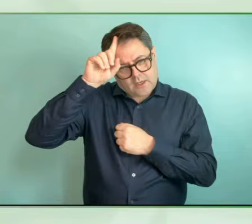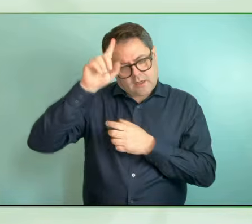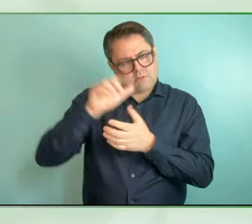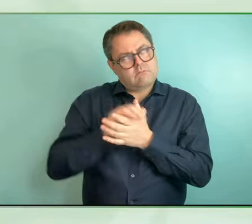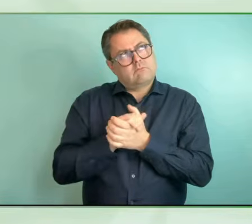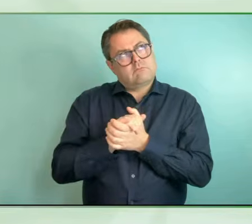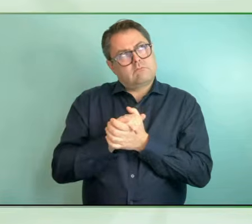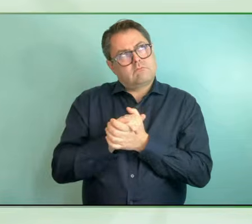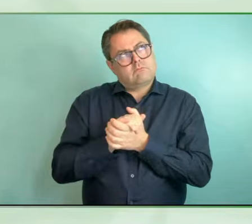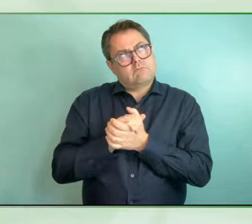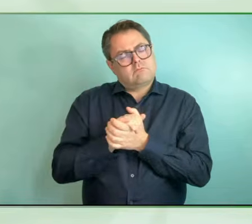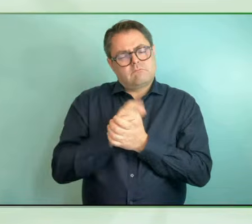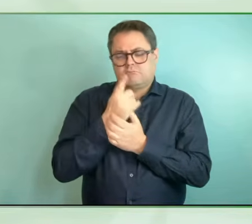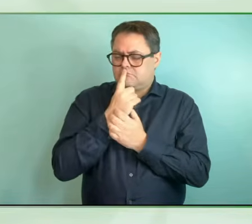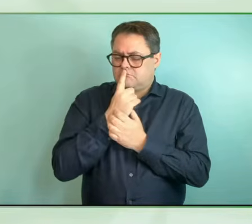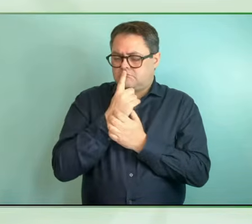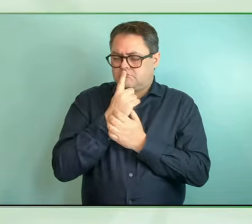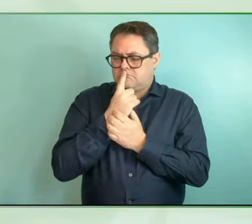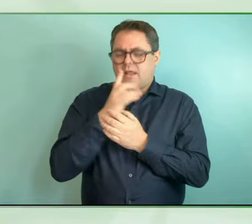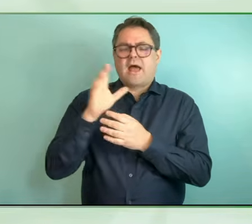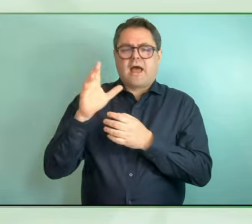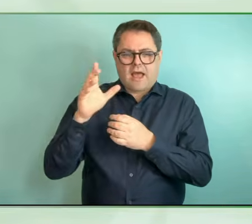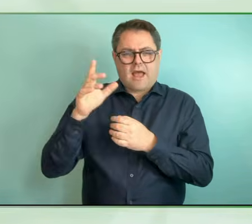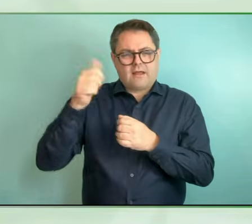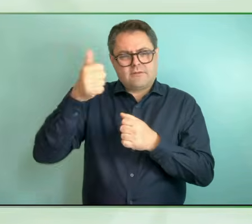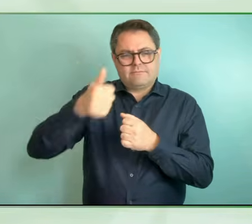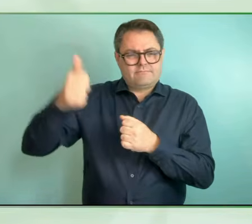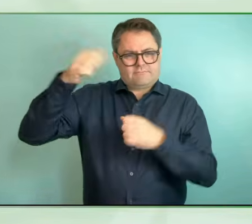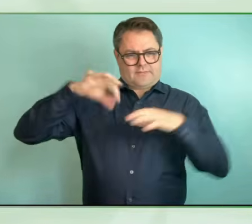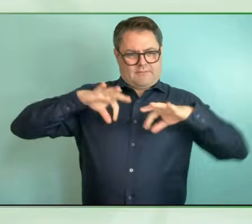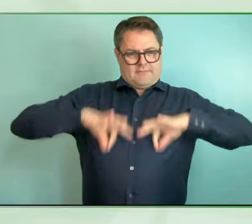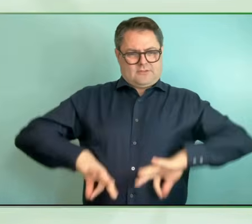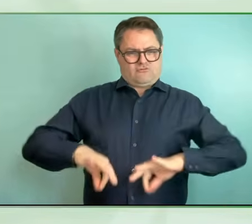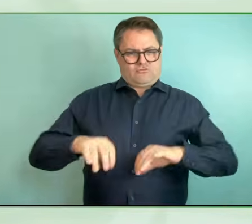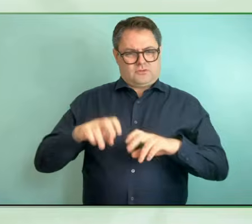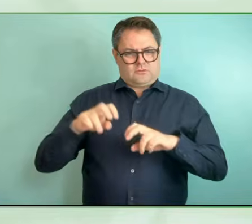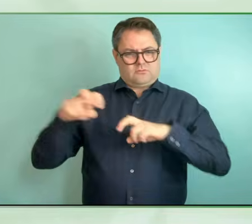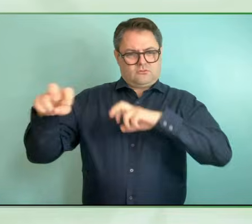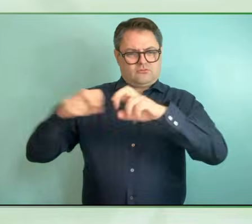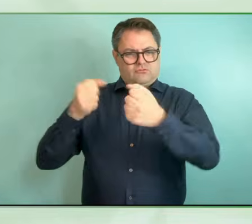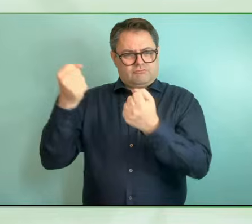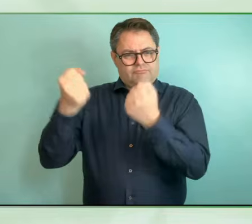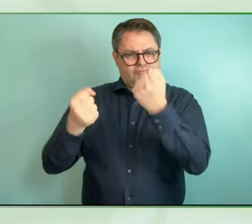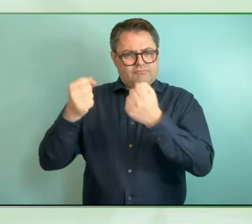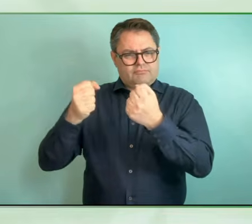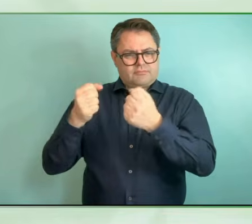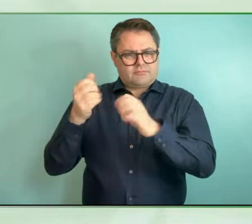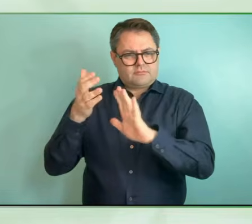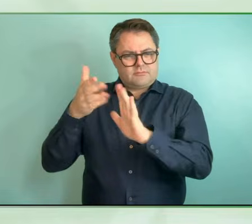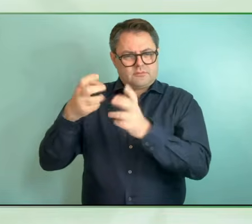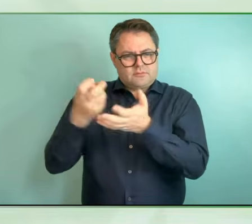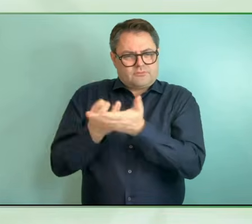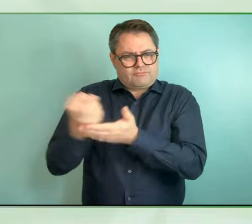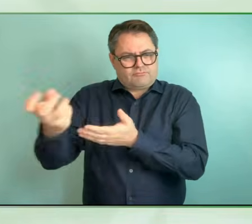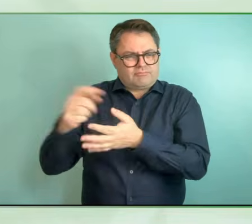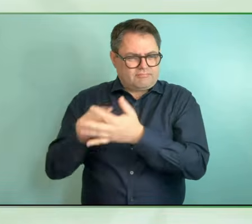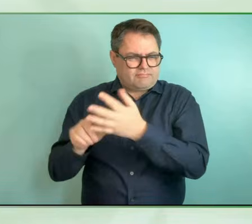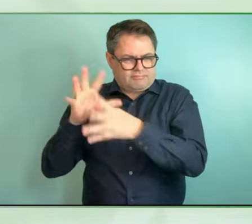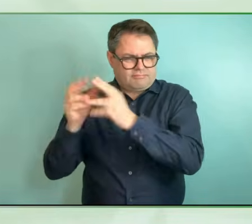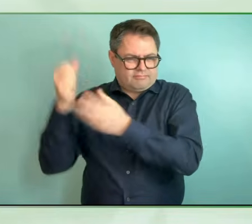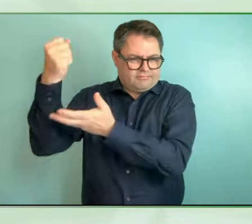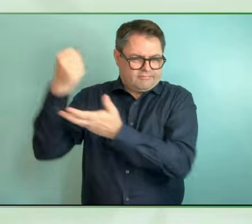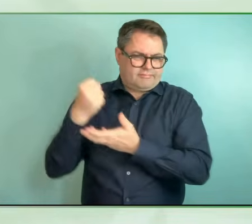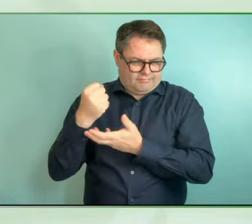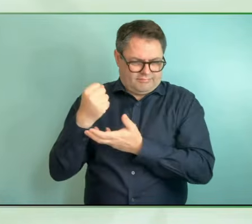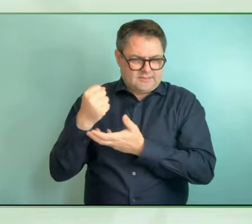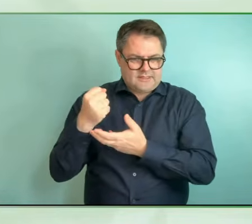Ministry of Transport, but of course we need financing to work longer on it. So right